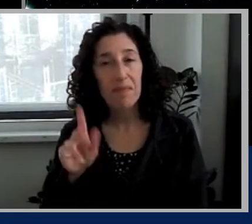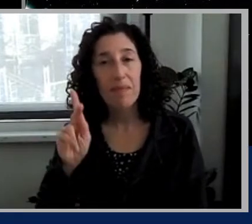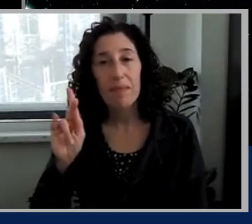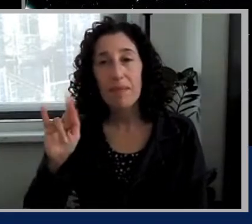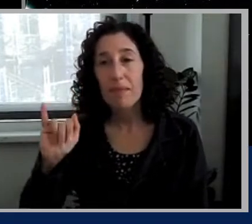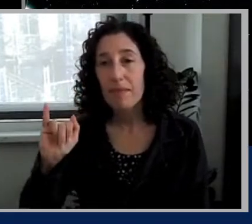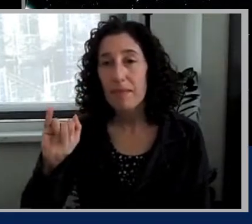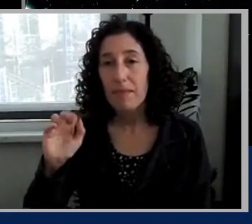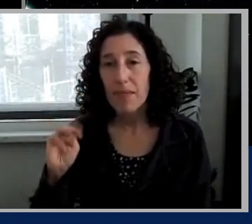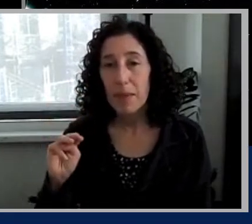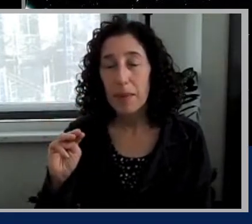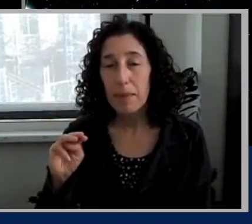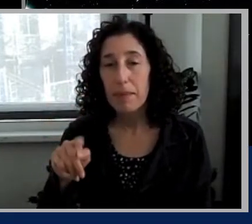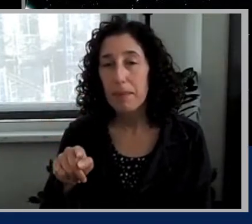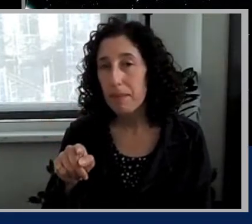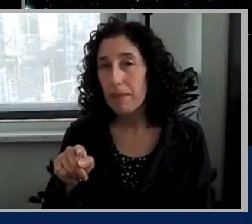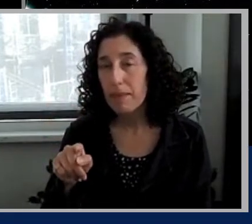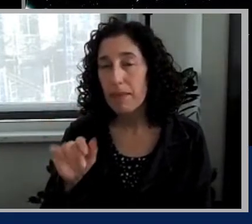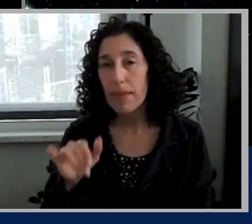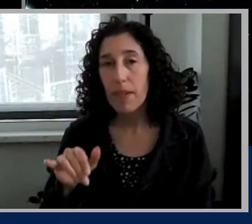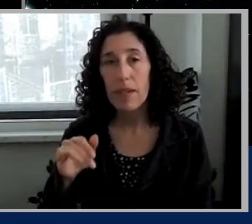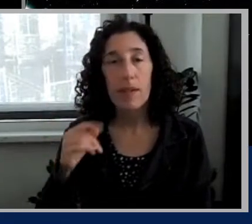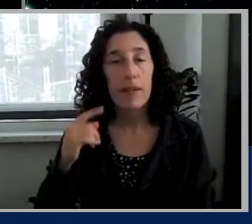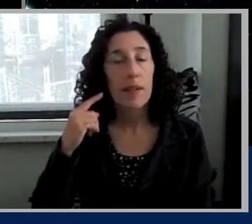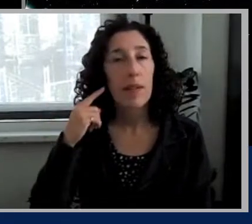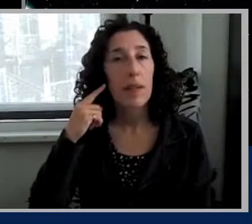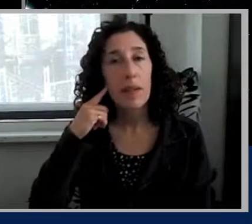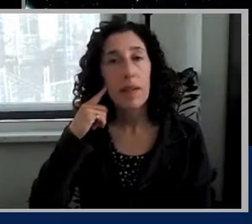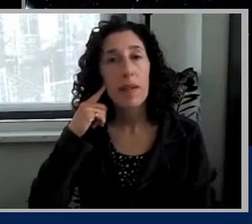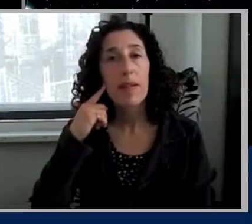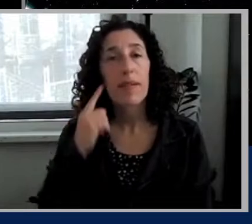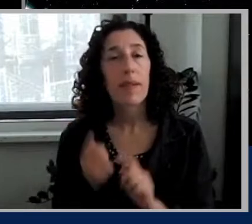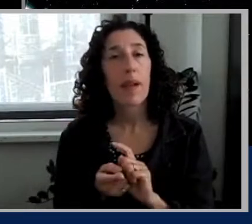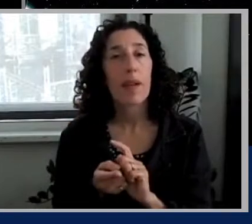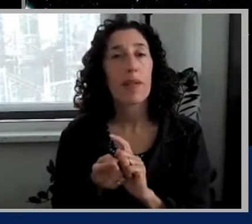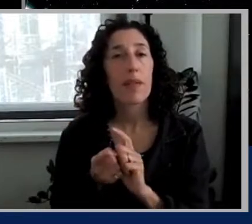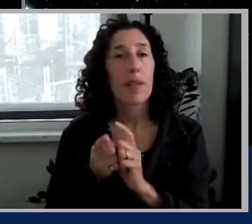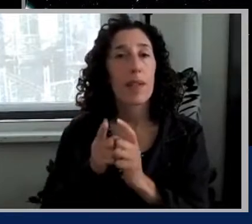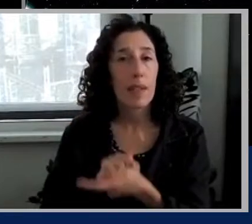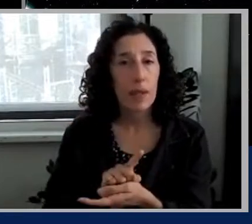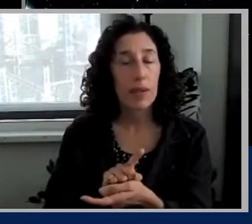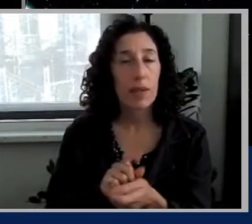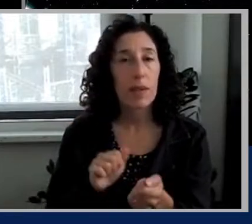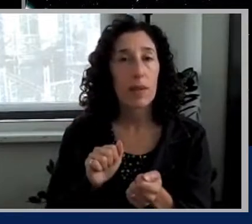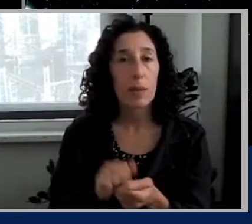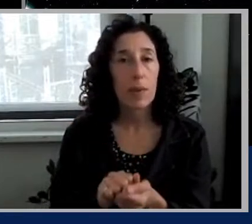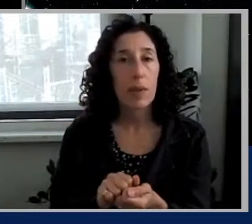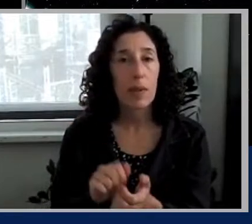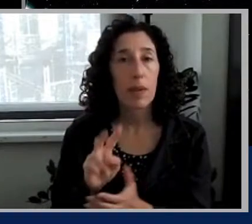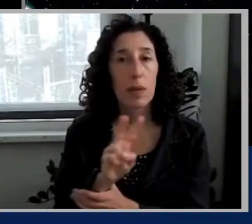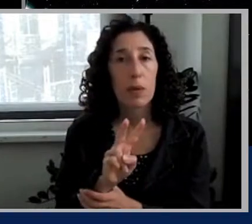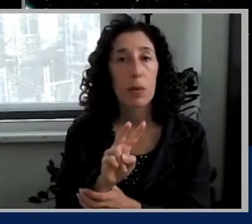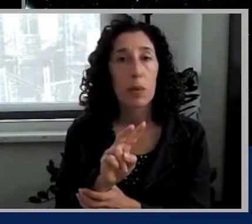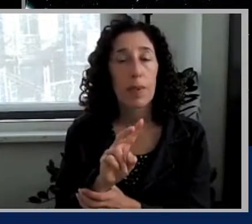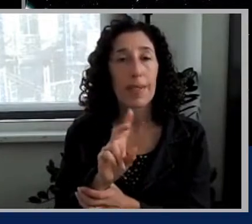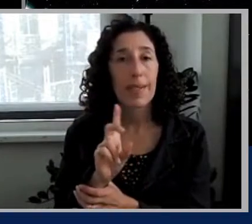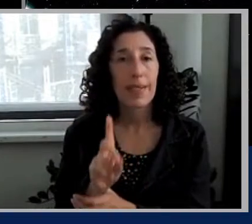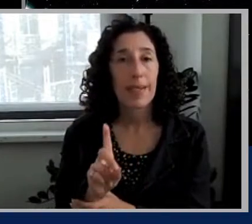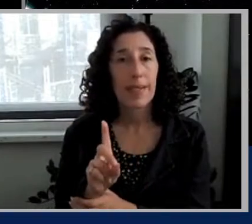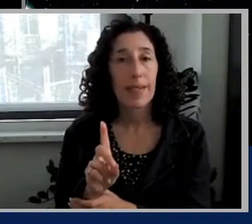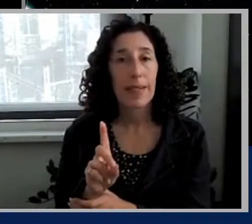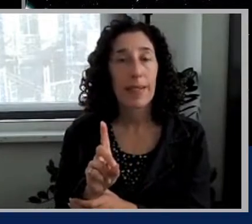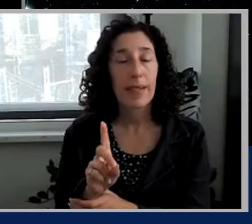this sonification is just of the 2D image data? Exactly. So during the pandemic, what we